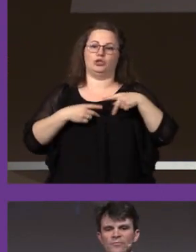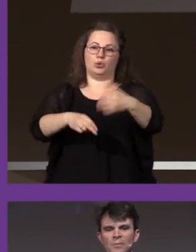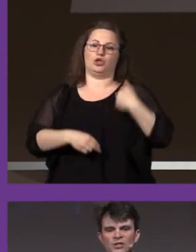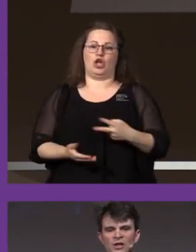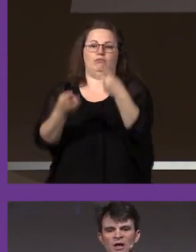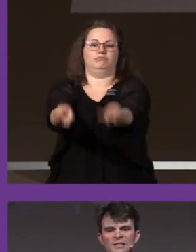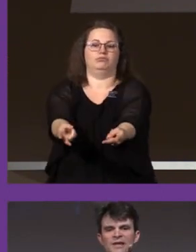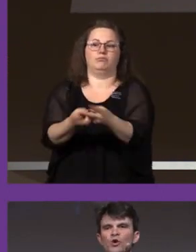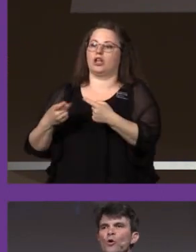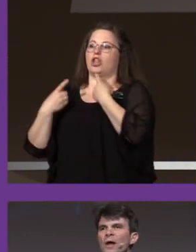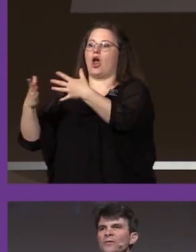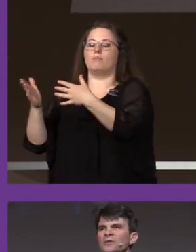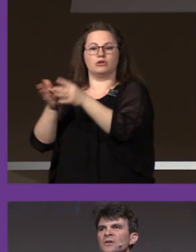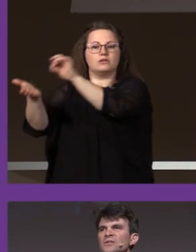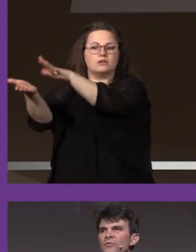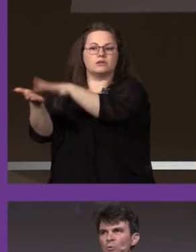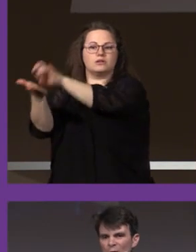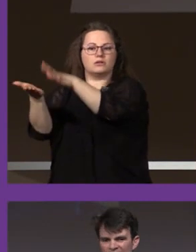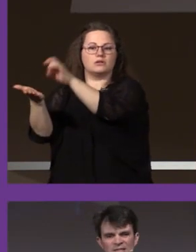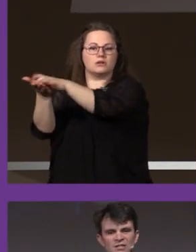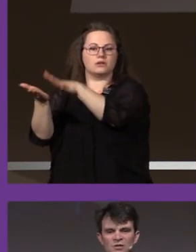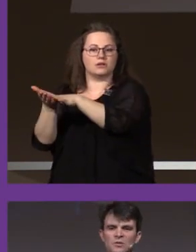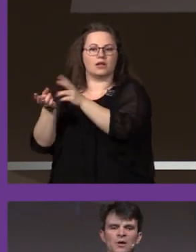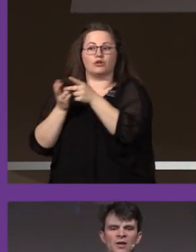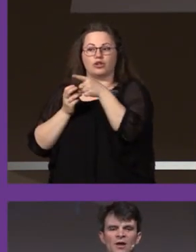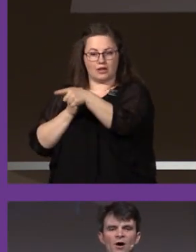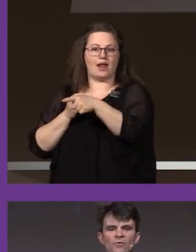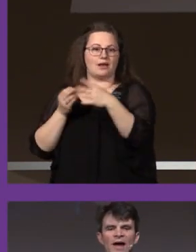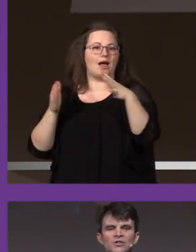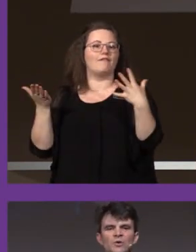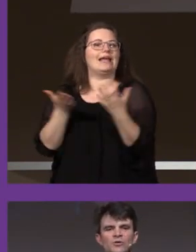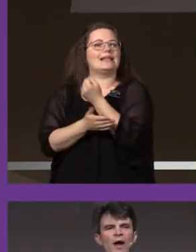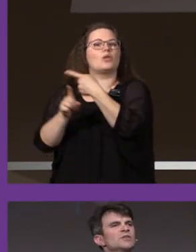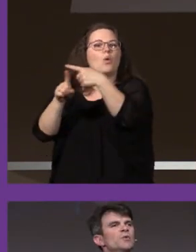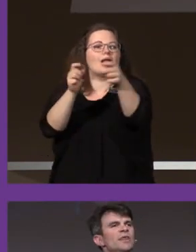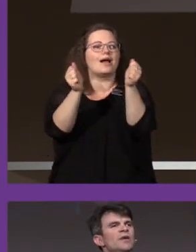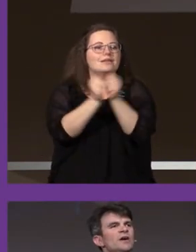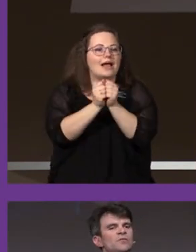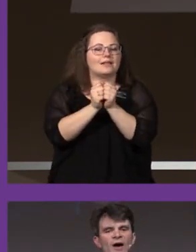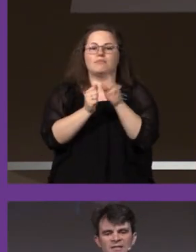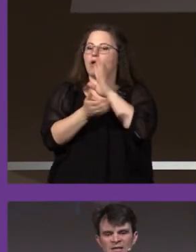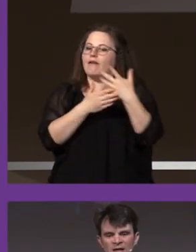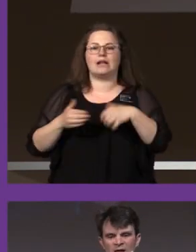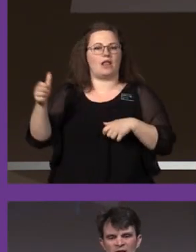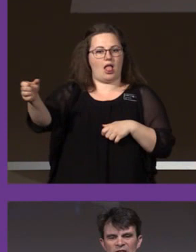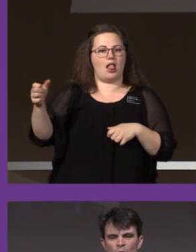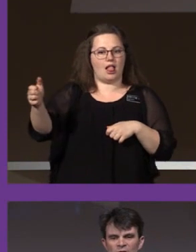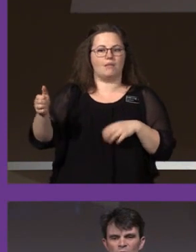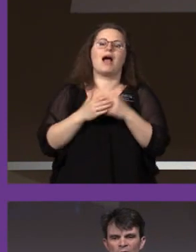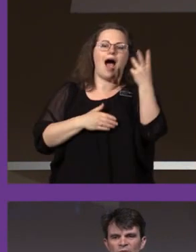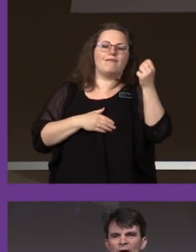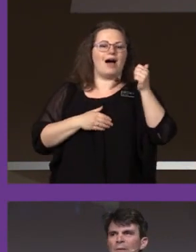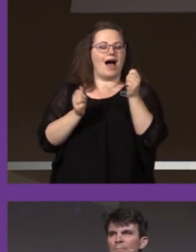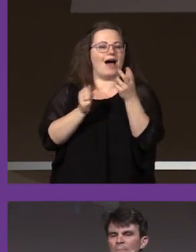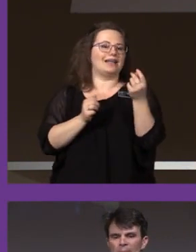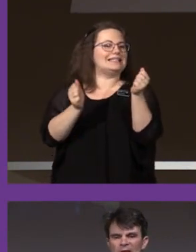of information. So they've got round different ways, excuse the pun, of how to interact with a device in a situation